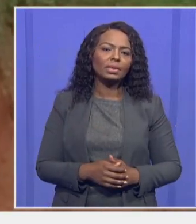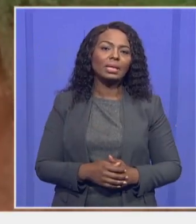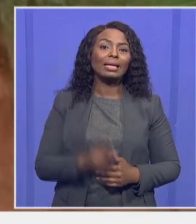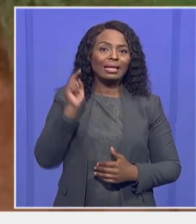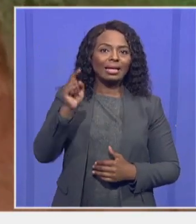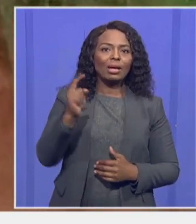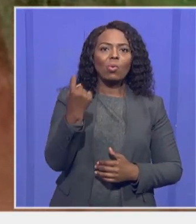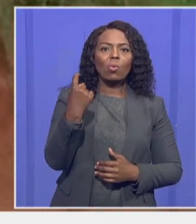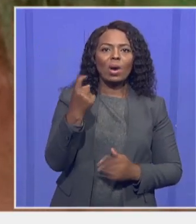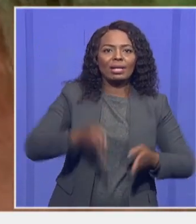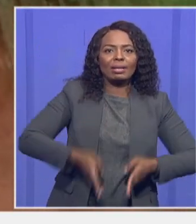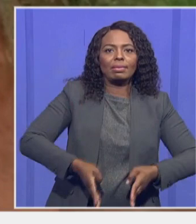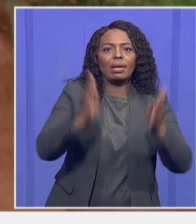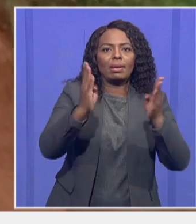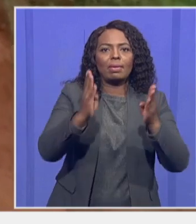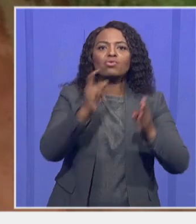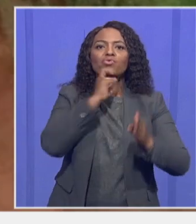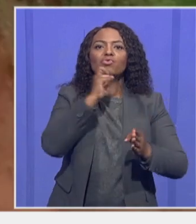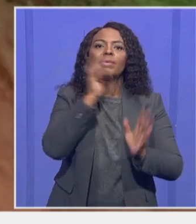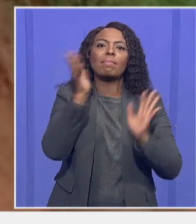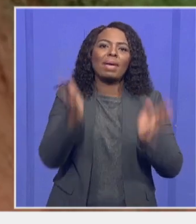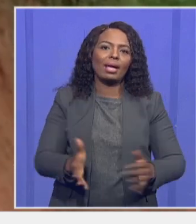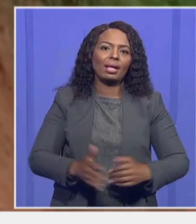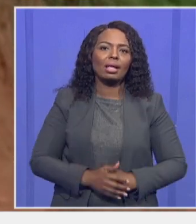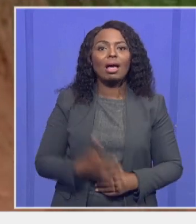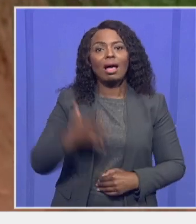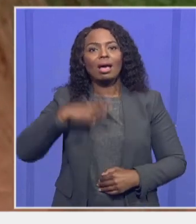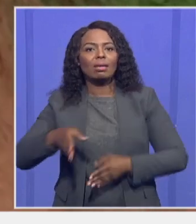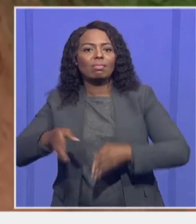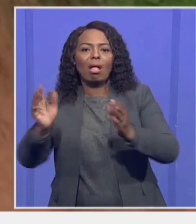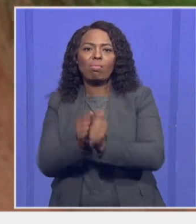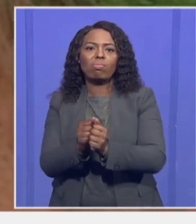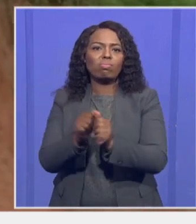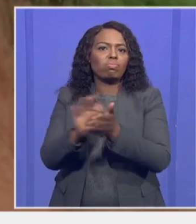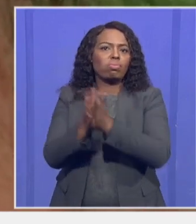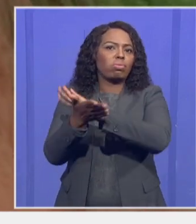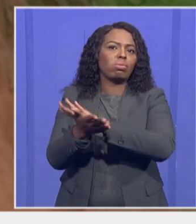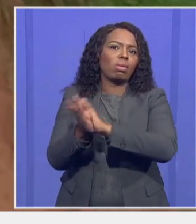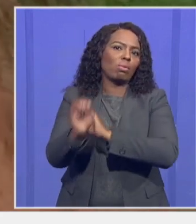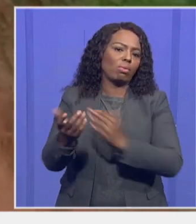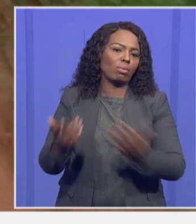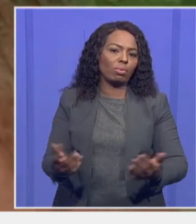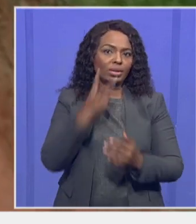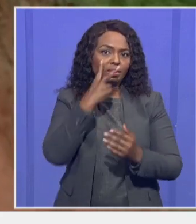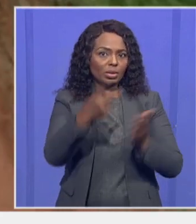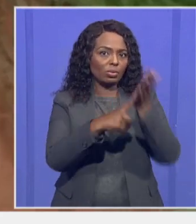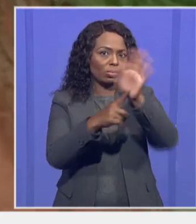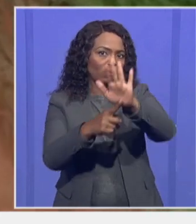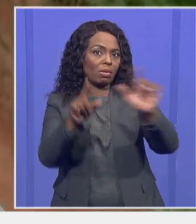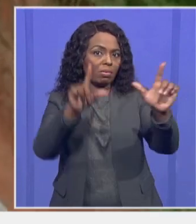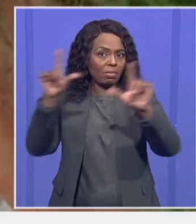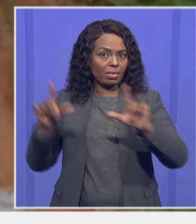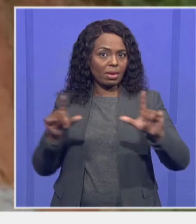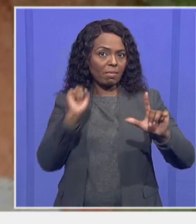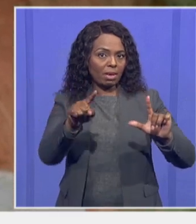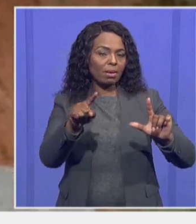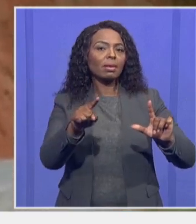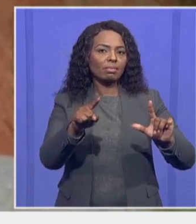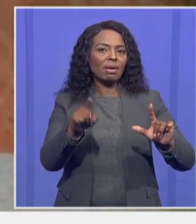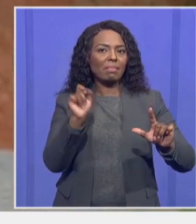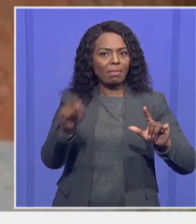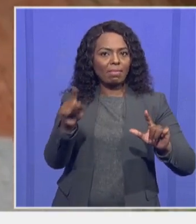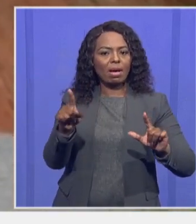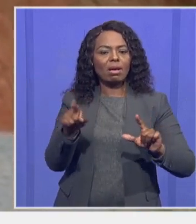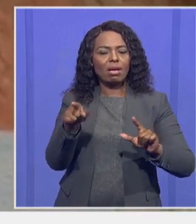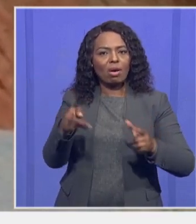only one lane has been opened. As you can see with the visuals that we are looking at the moment, this is a part of the road that has collapsed.